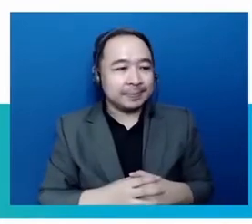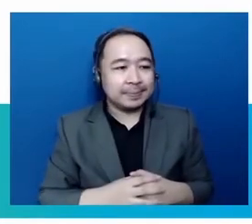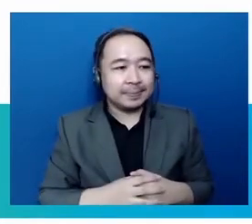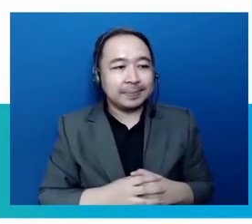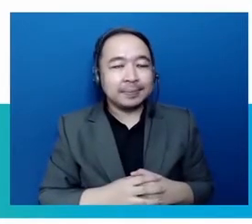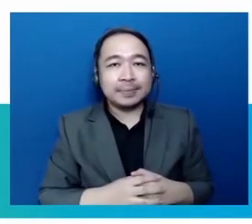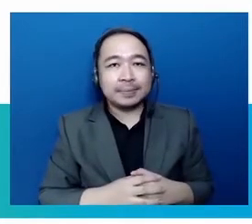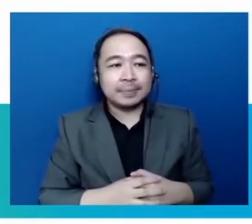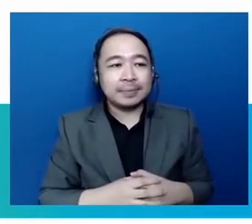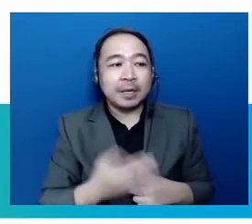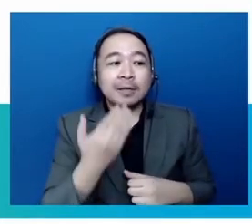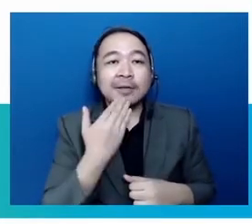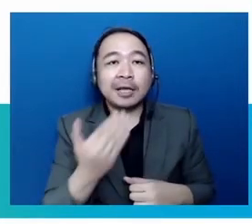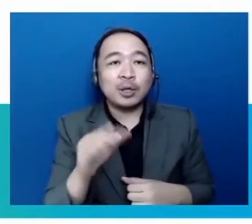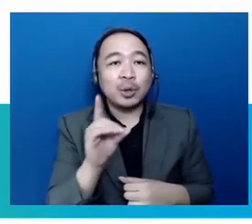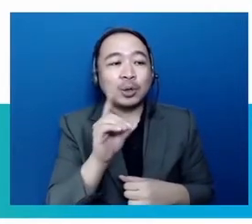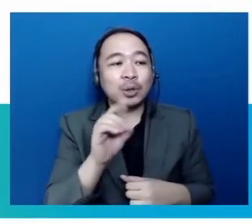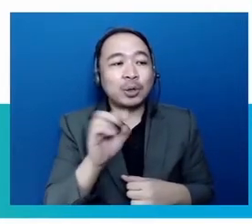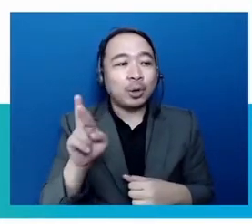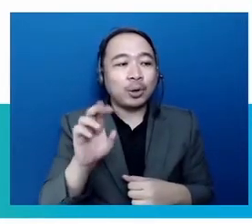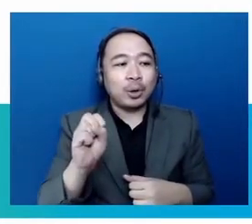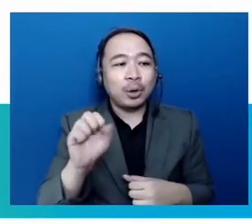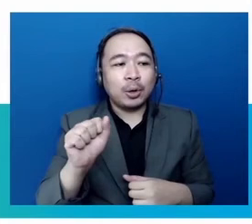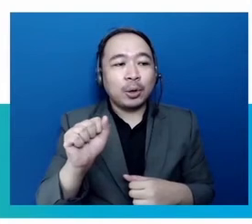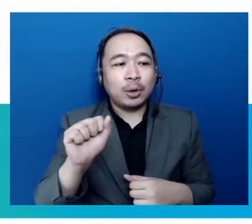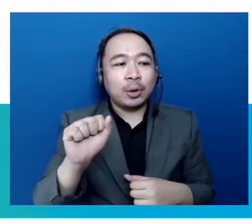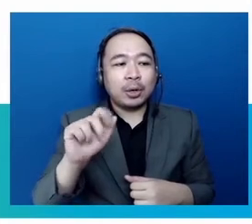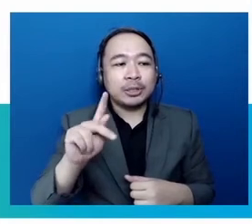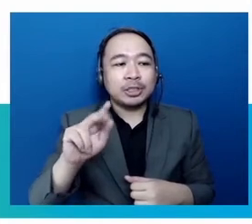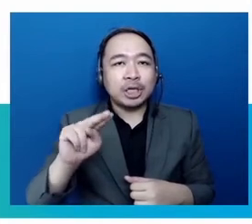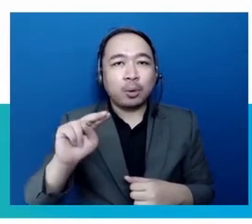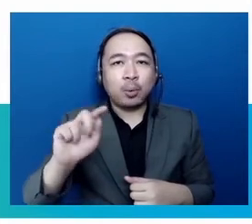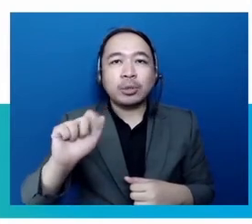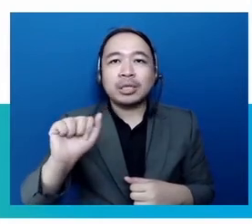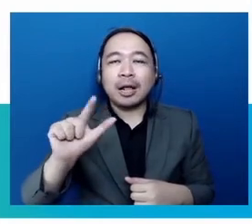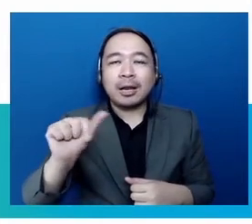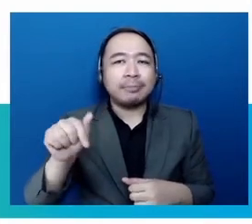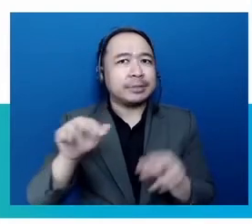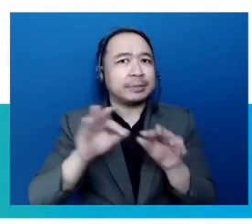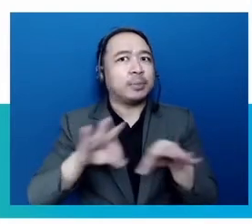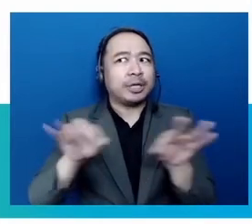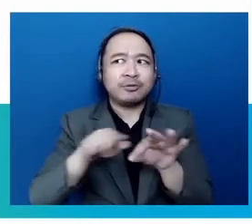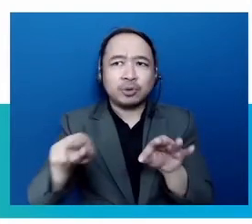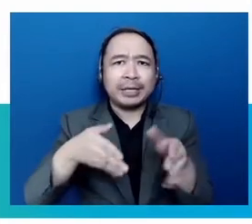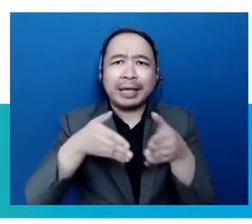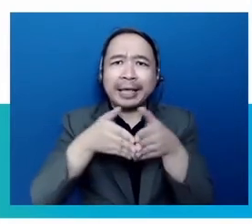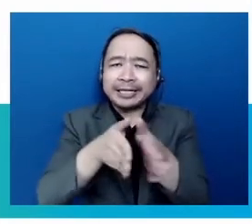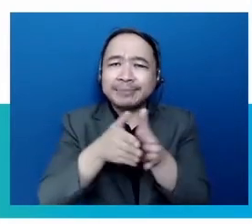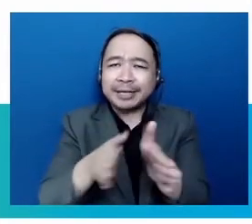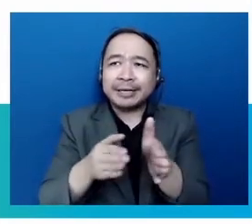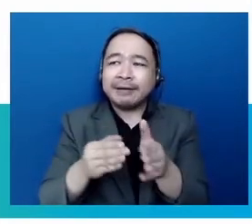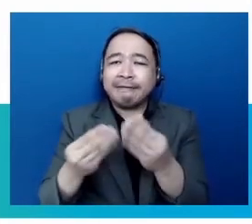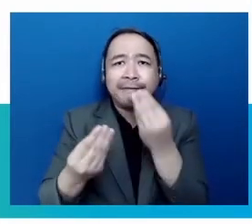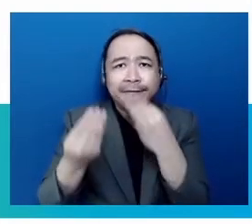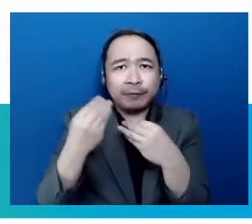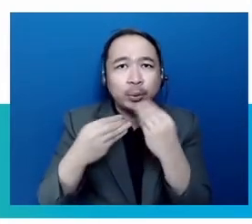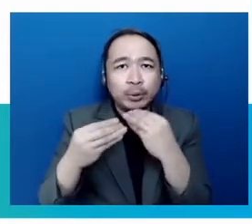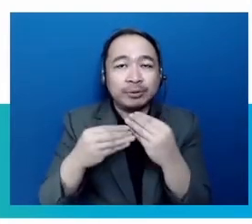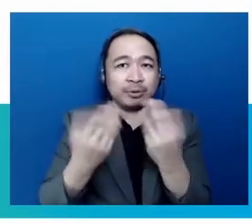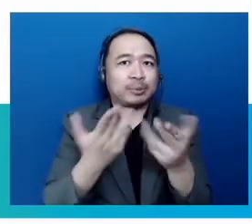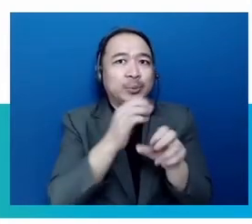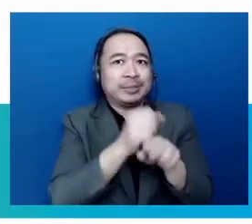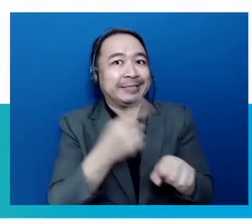Dr. Shakuntala. It's very interesting that you raised this point on nutrition. We normally, that's not the first thing we think of when we think